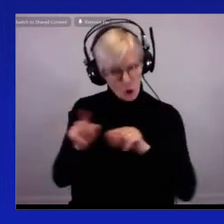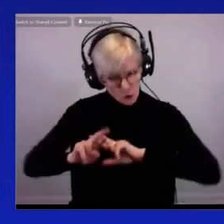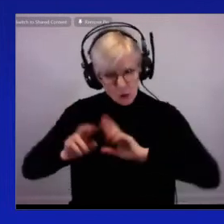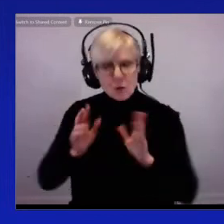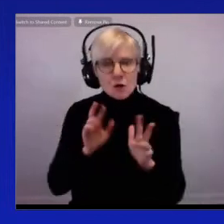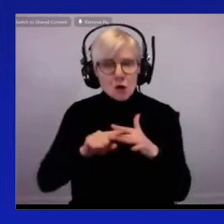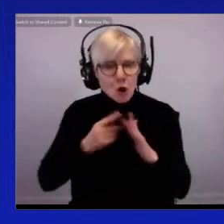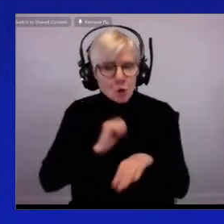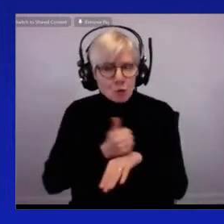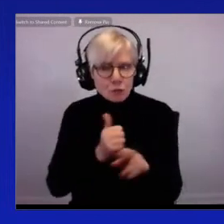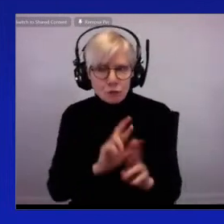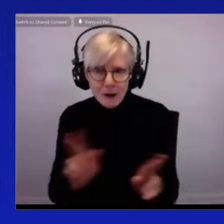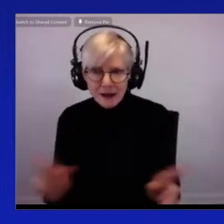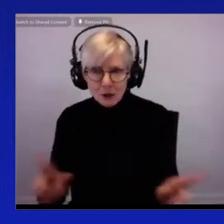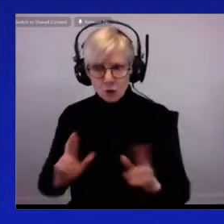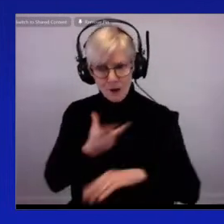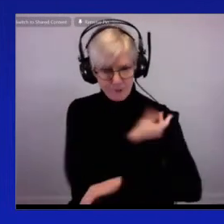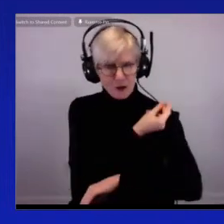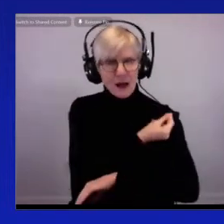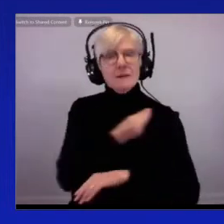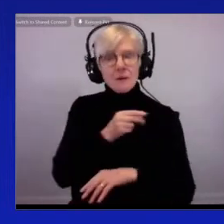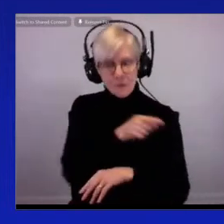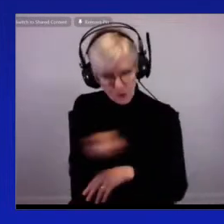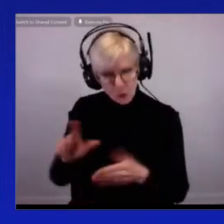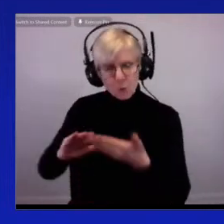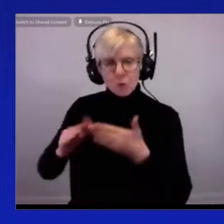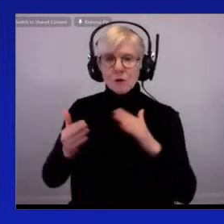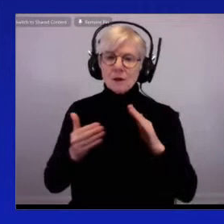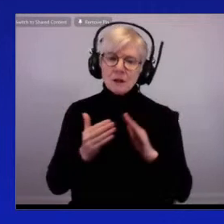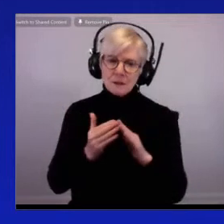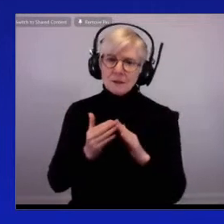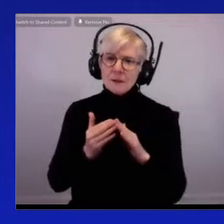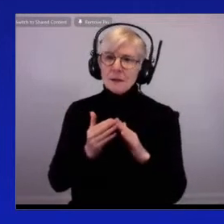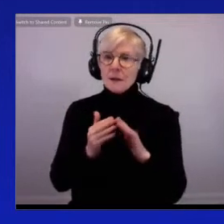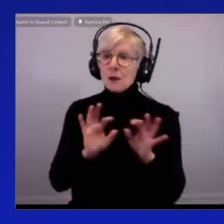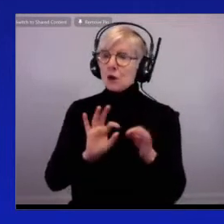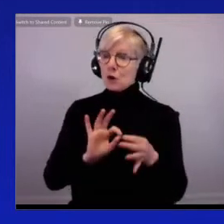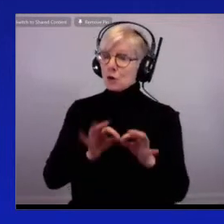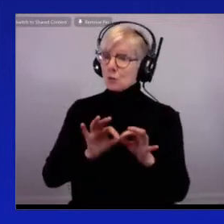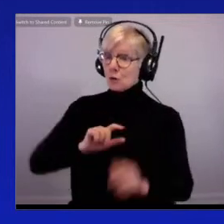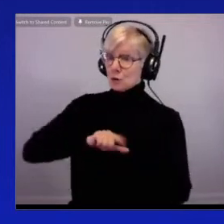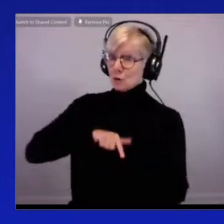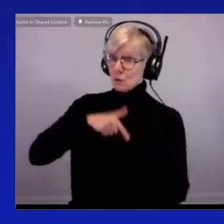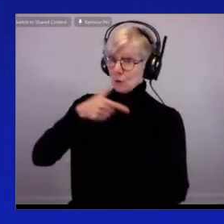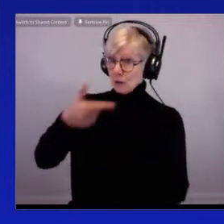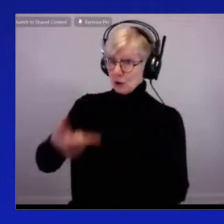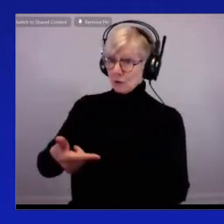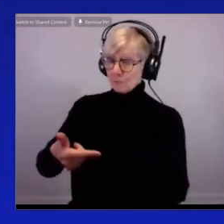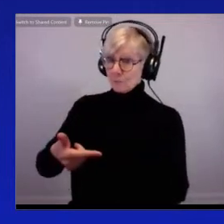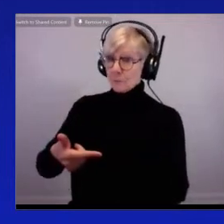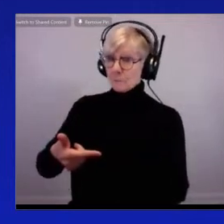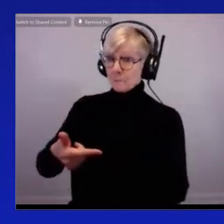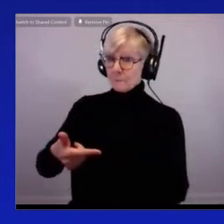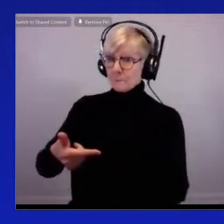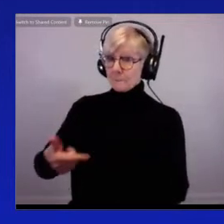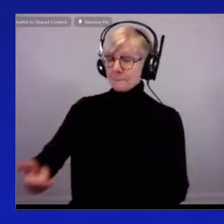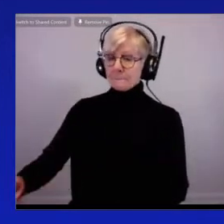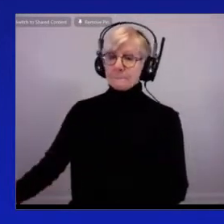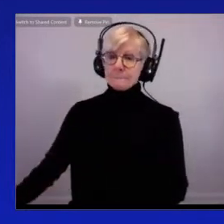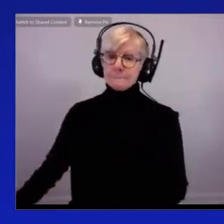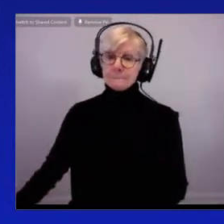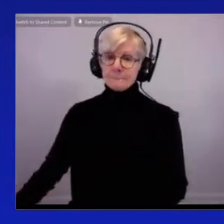communities. So we will continue to hear from populations through our community